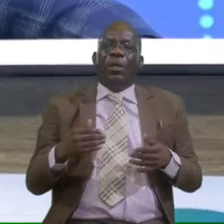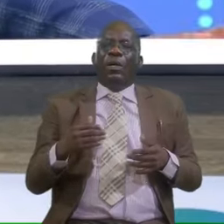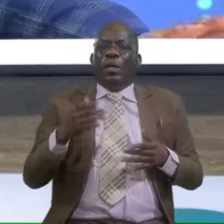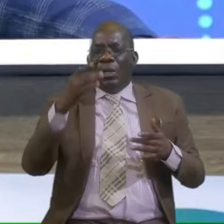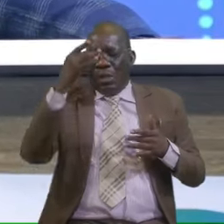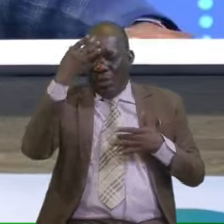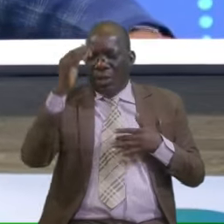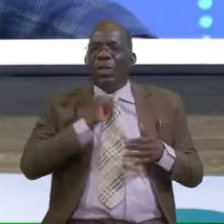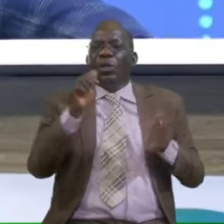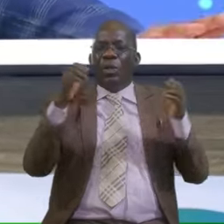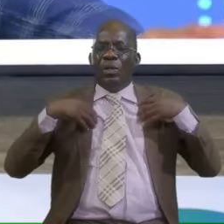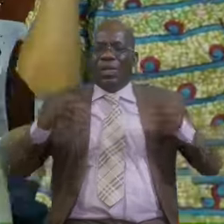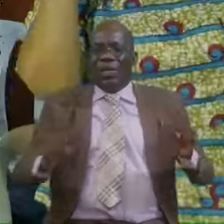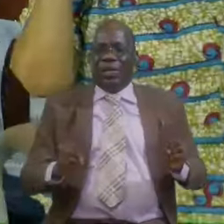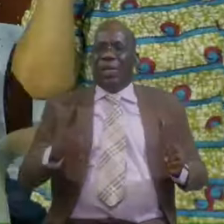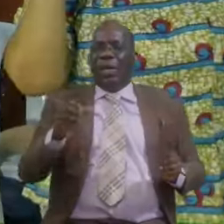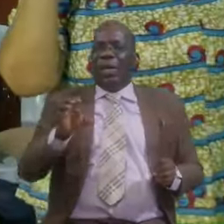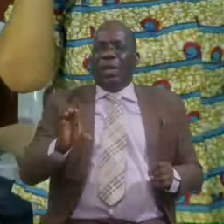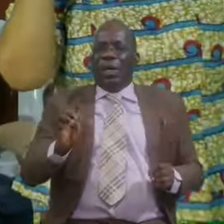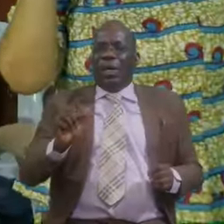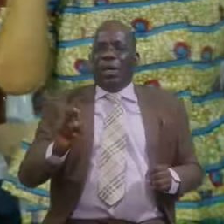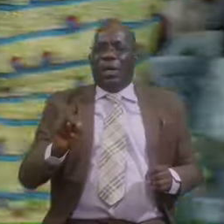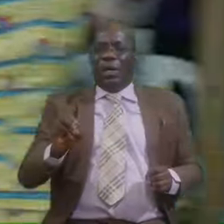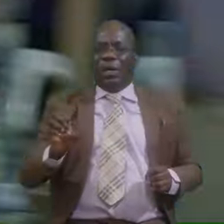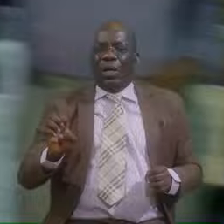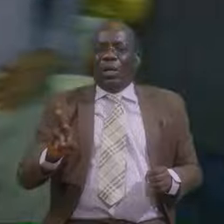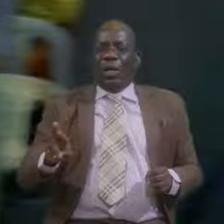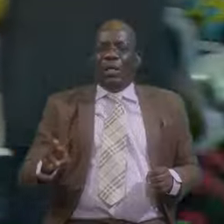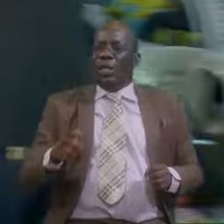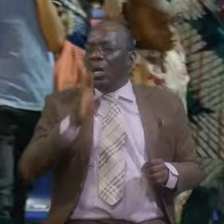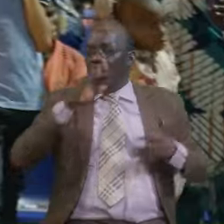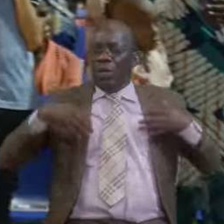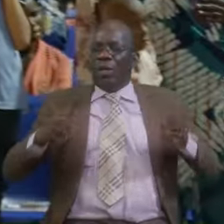be healed in Jesus' name.